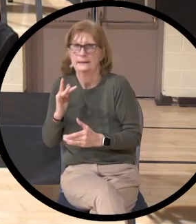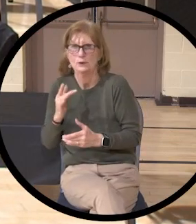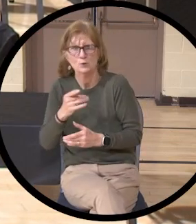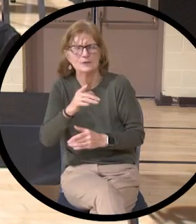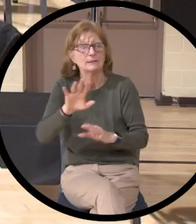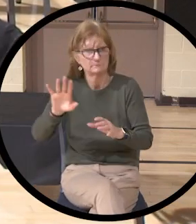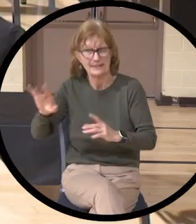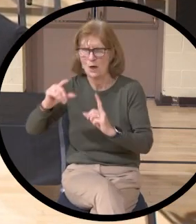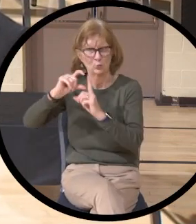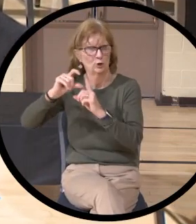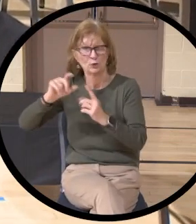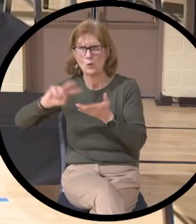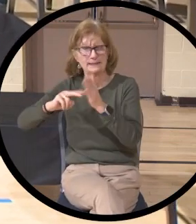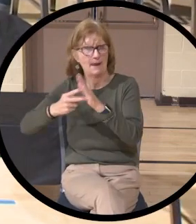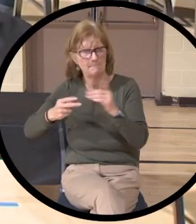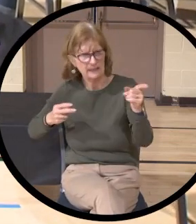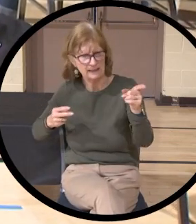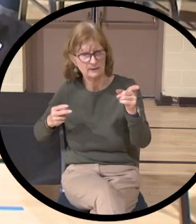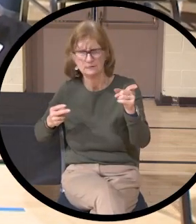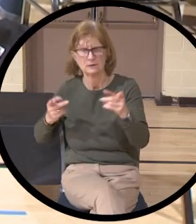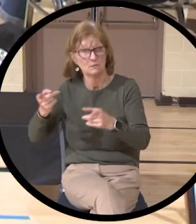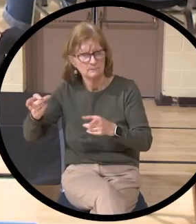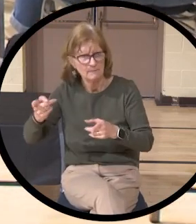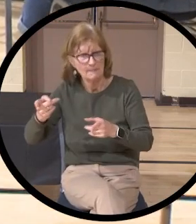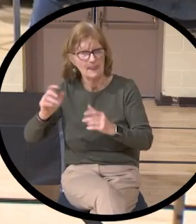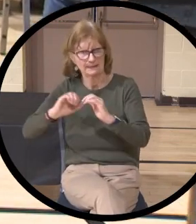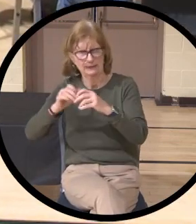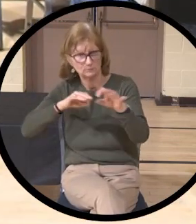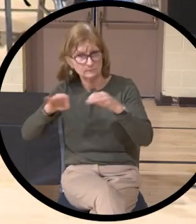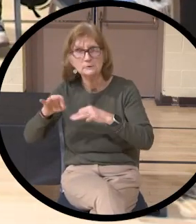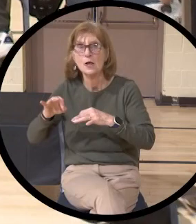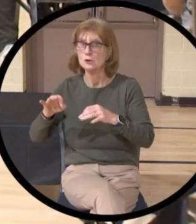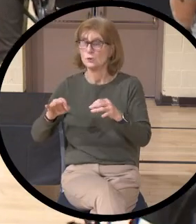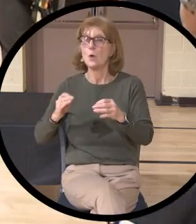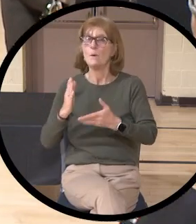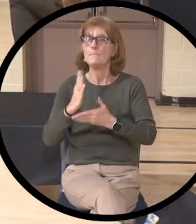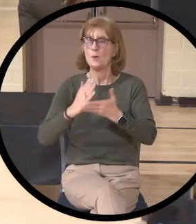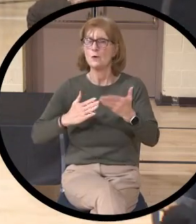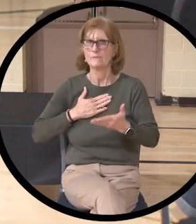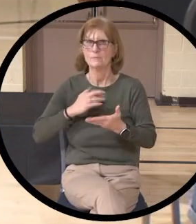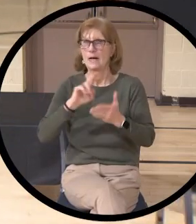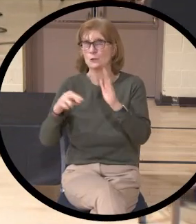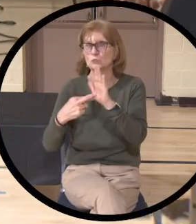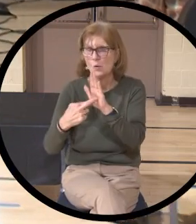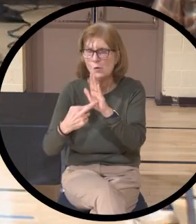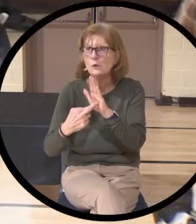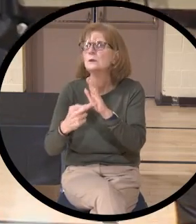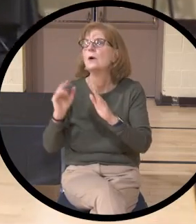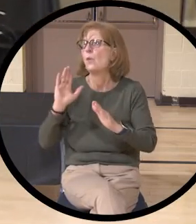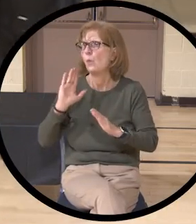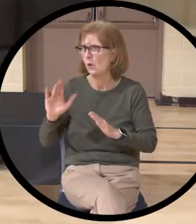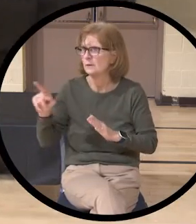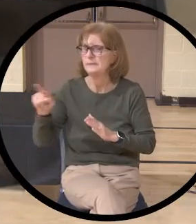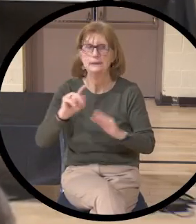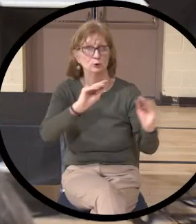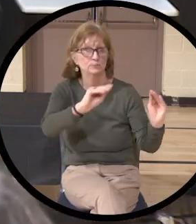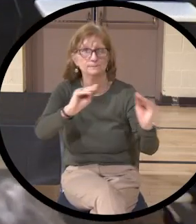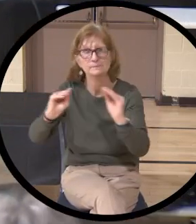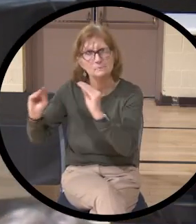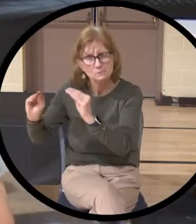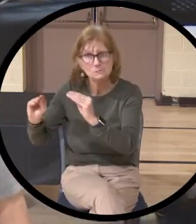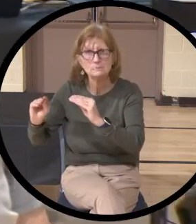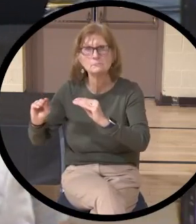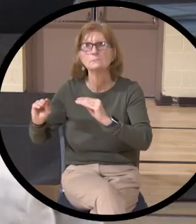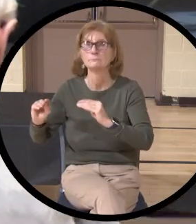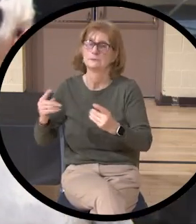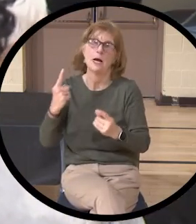something means, what something does. So part of my role is going to be to try and do some of that education. I'm only